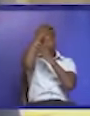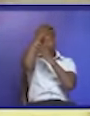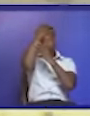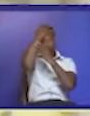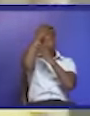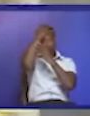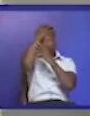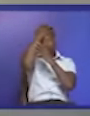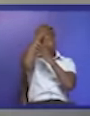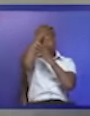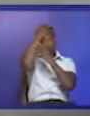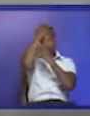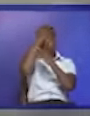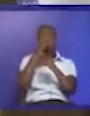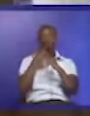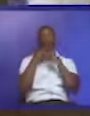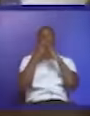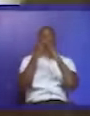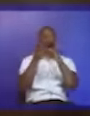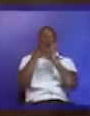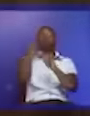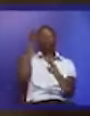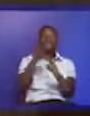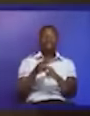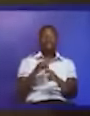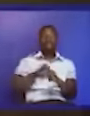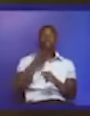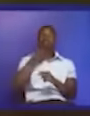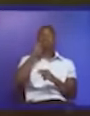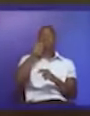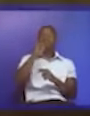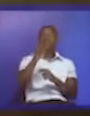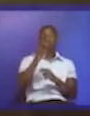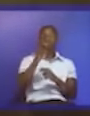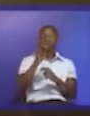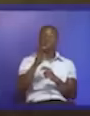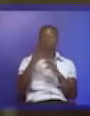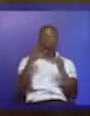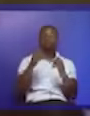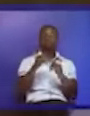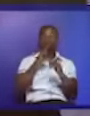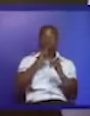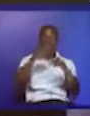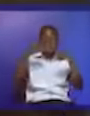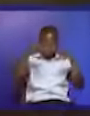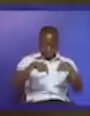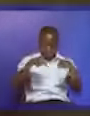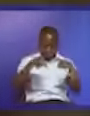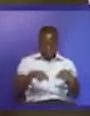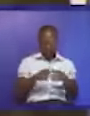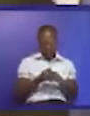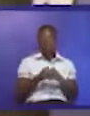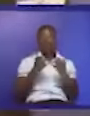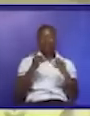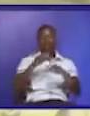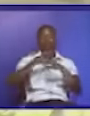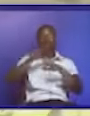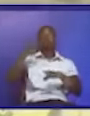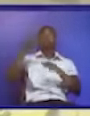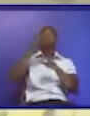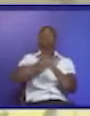the name of Jesus. I decree and declare that in this season, the glory of the